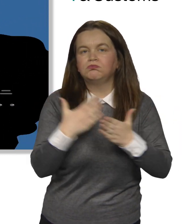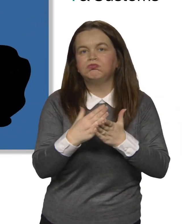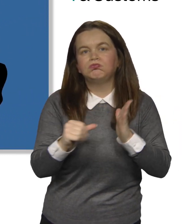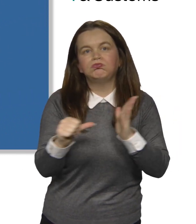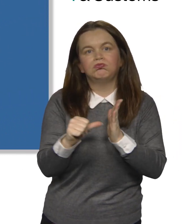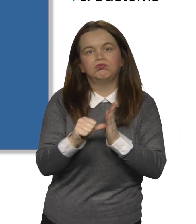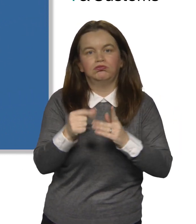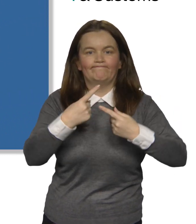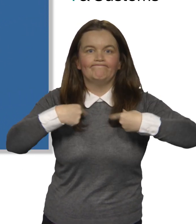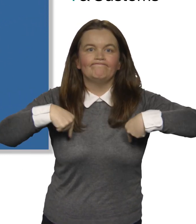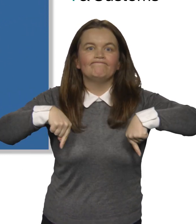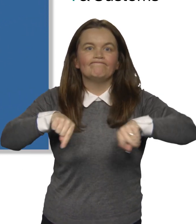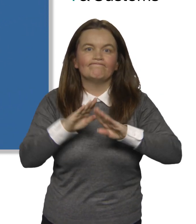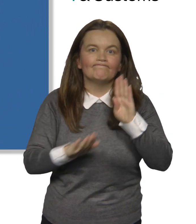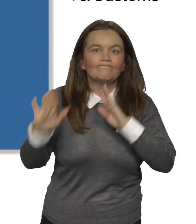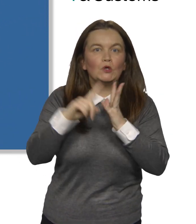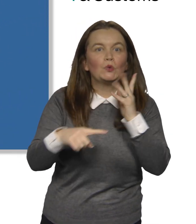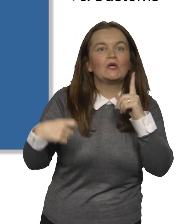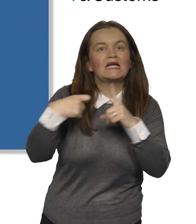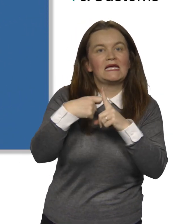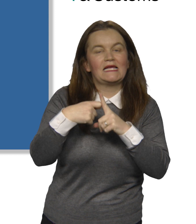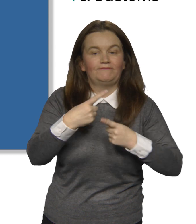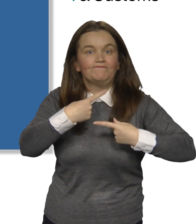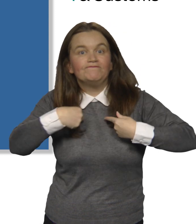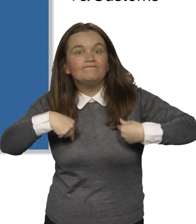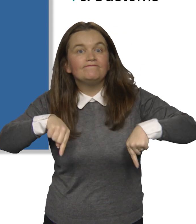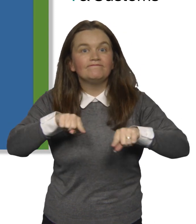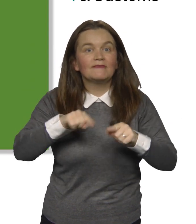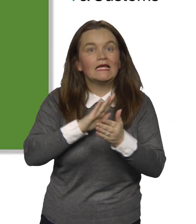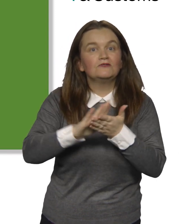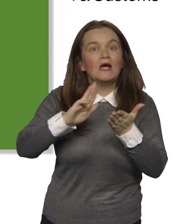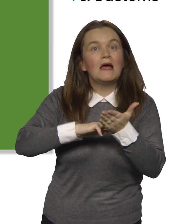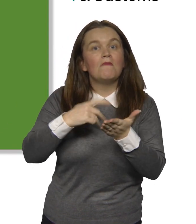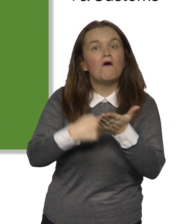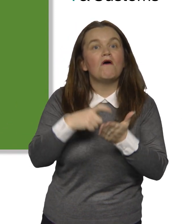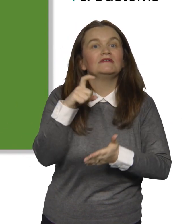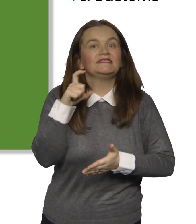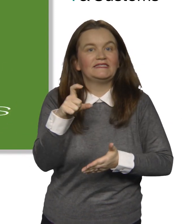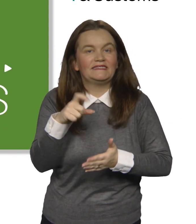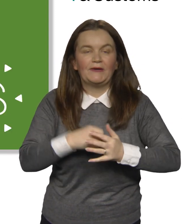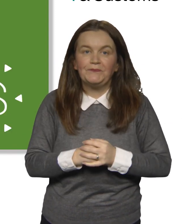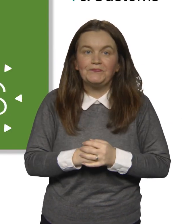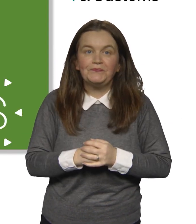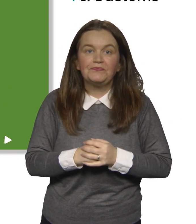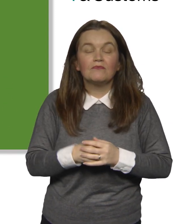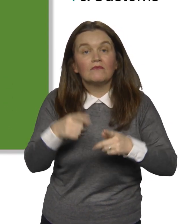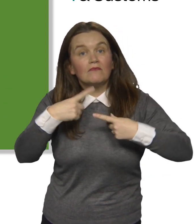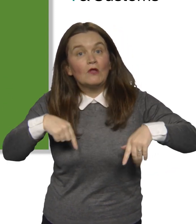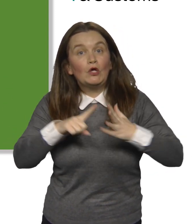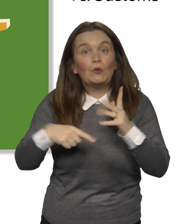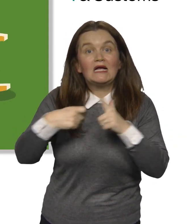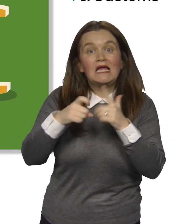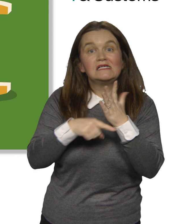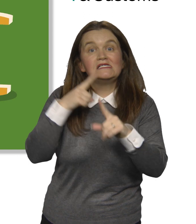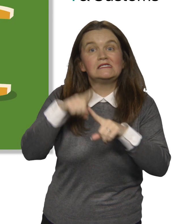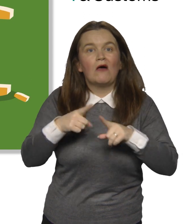do. And they're causing quite a problem for all of us here in the UK. We're Her Majesty's Revenue and Customs,